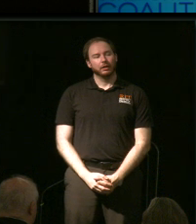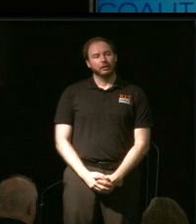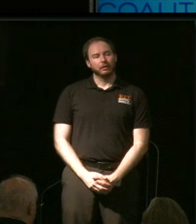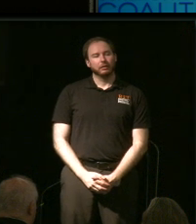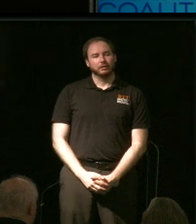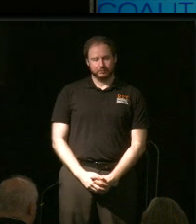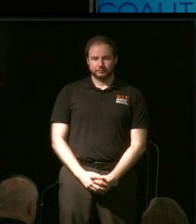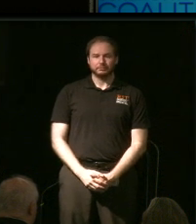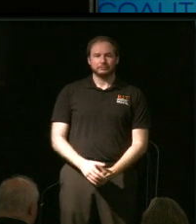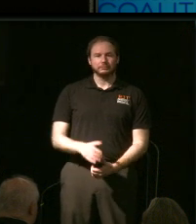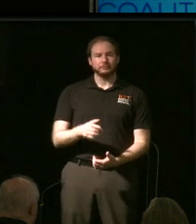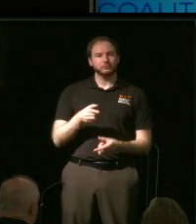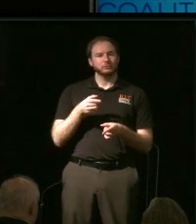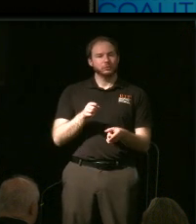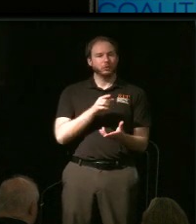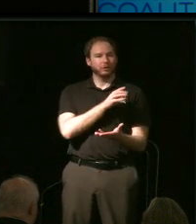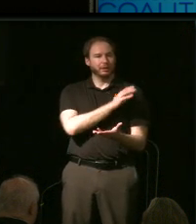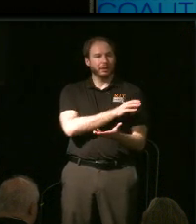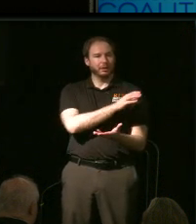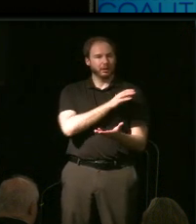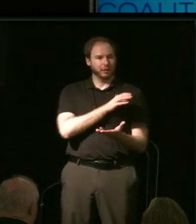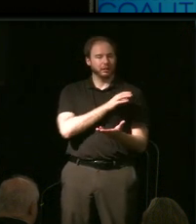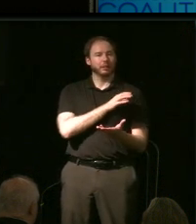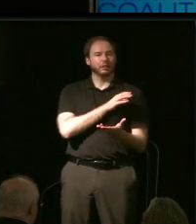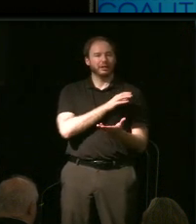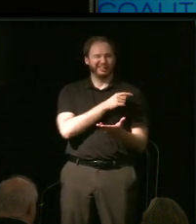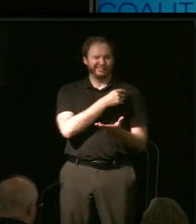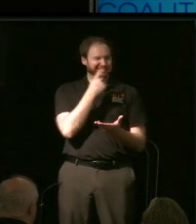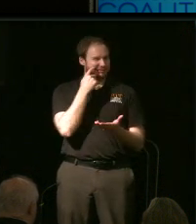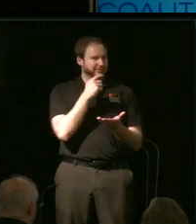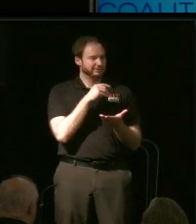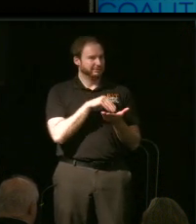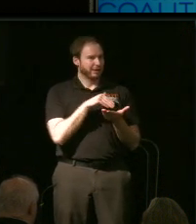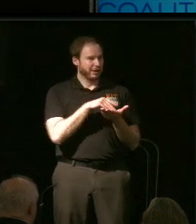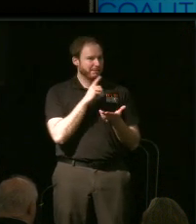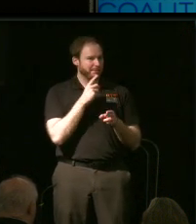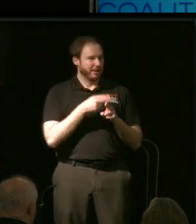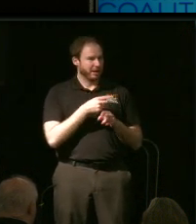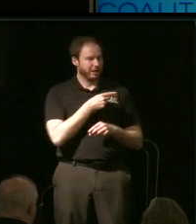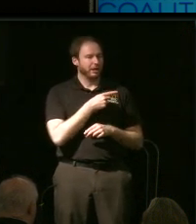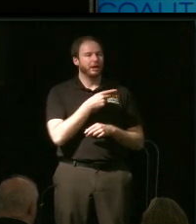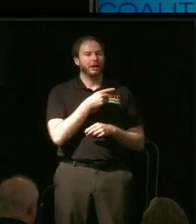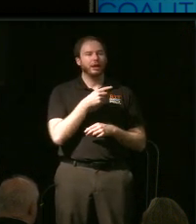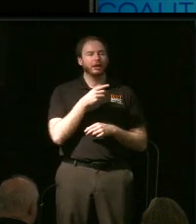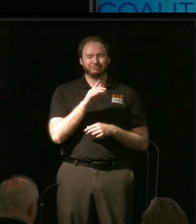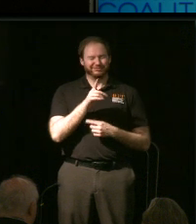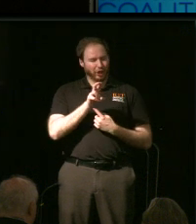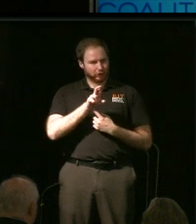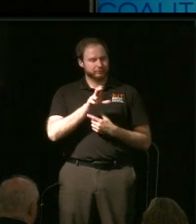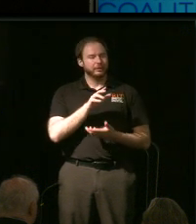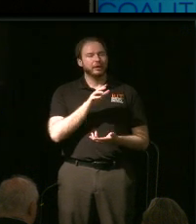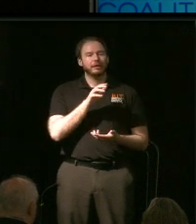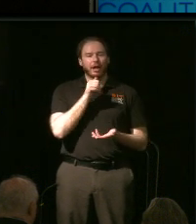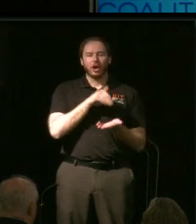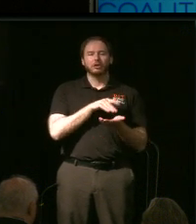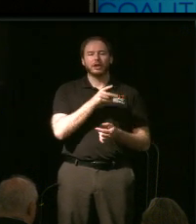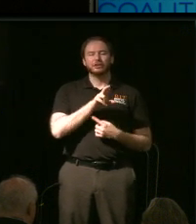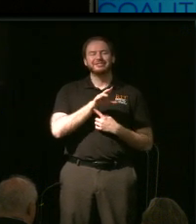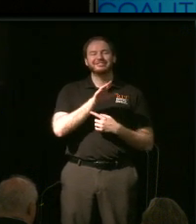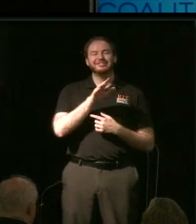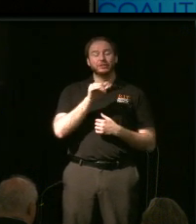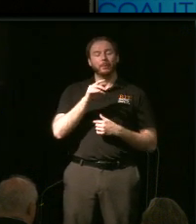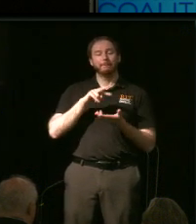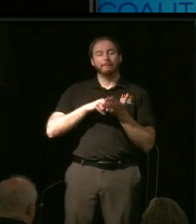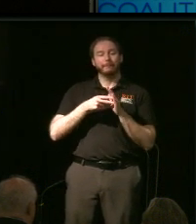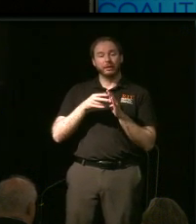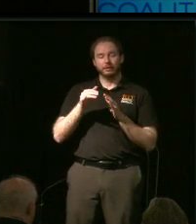that the clinical presentation, as Dr. Lentz mentioned, is very atypical. So it used to be that the